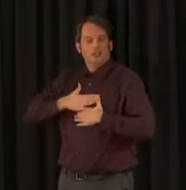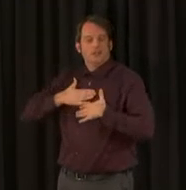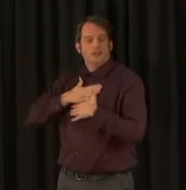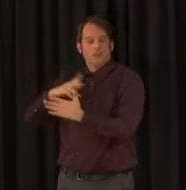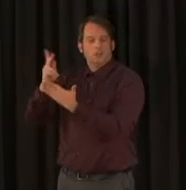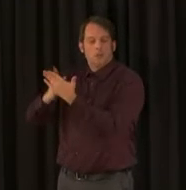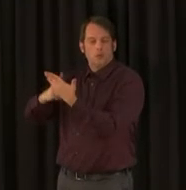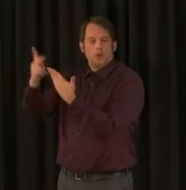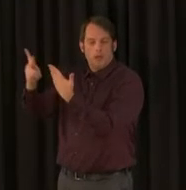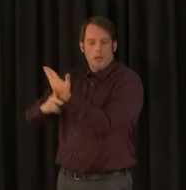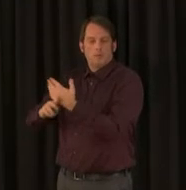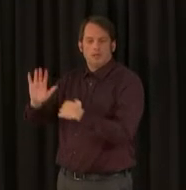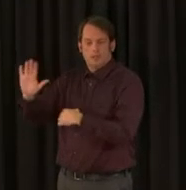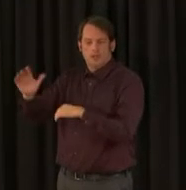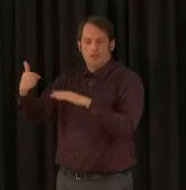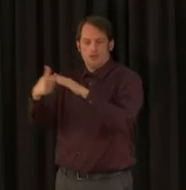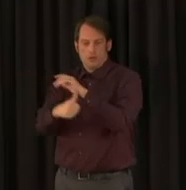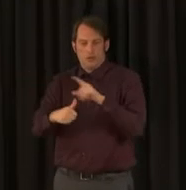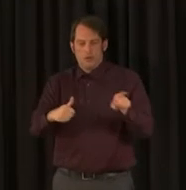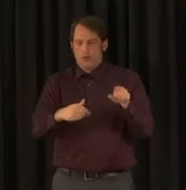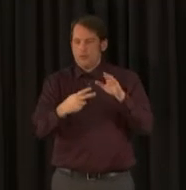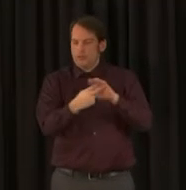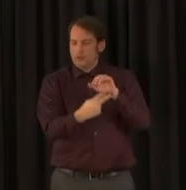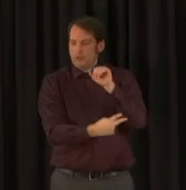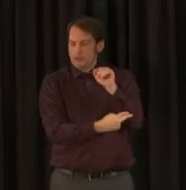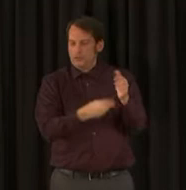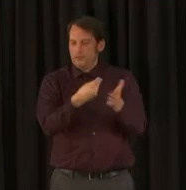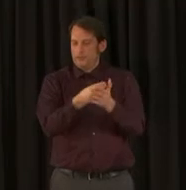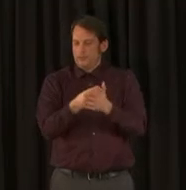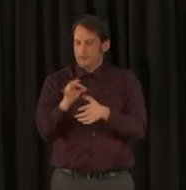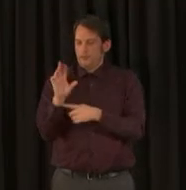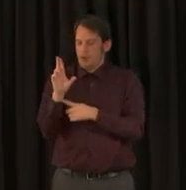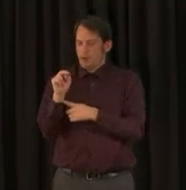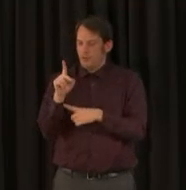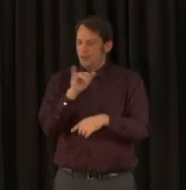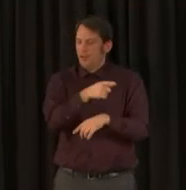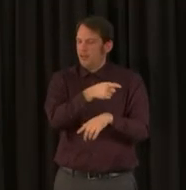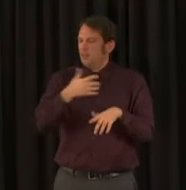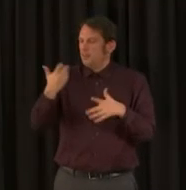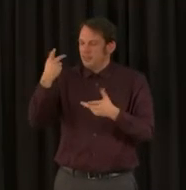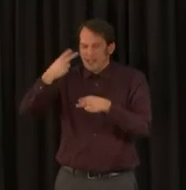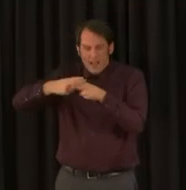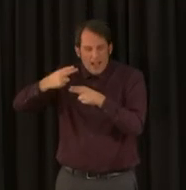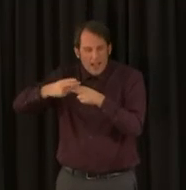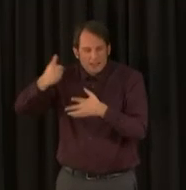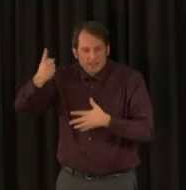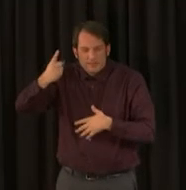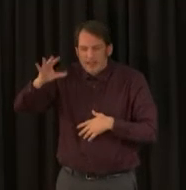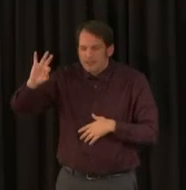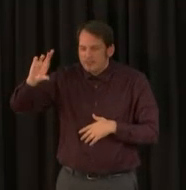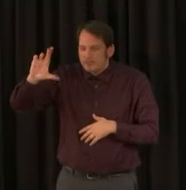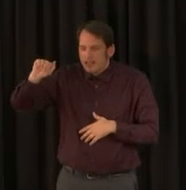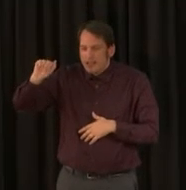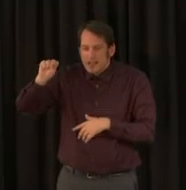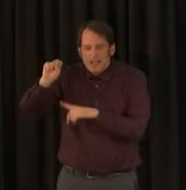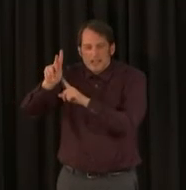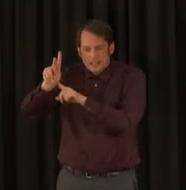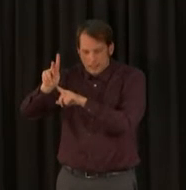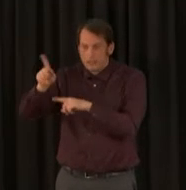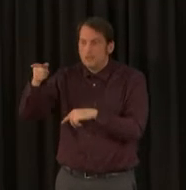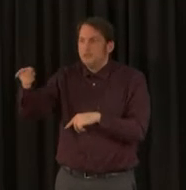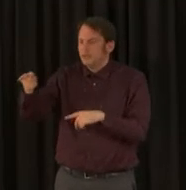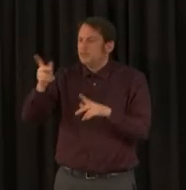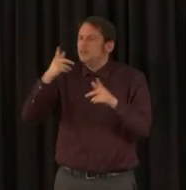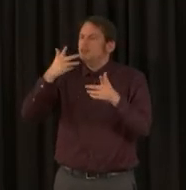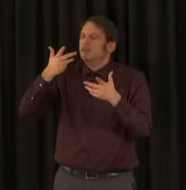is a question that we got from Frank. He wanted to know about those individuals who had received PUA. And actually, Frank, we've got an update